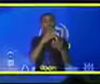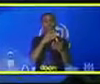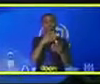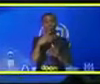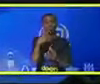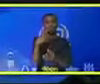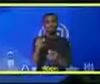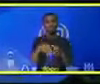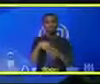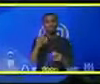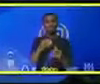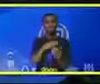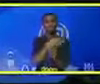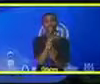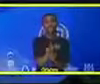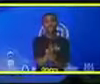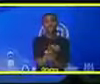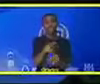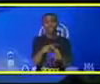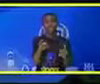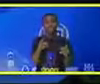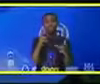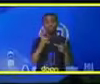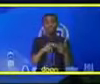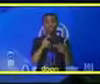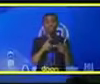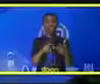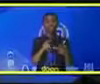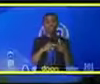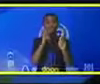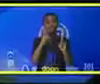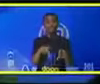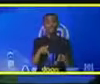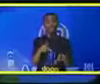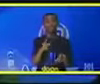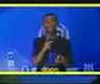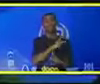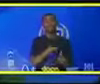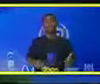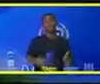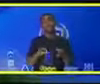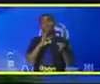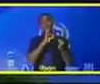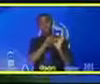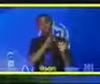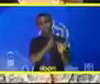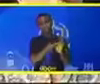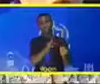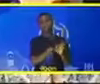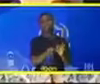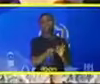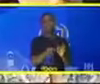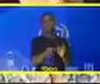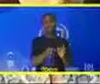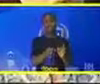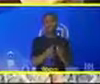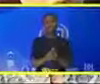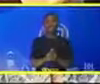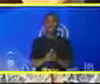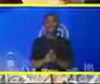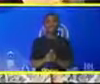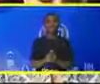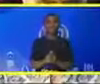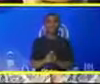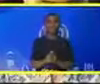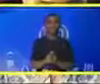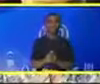stopped remaining in the prison. He interpreted the dream of the wine presser. Congratulations, he remained there. The